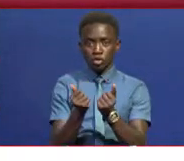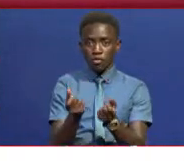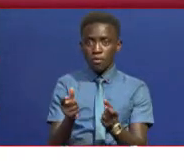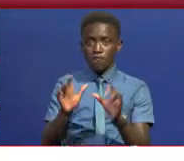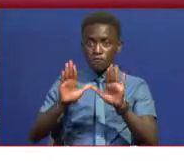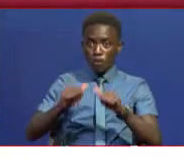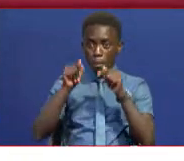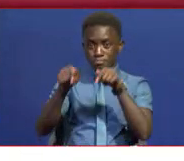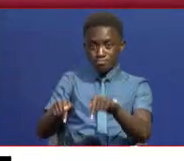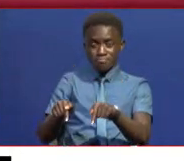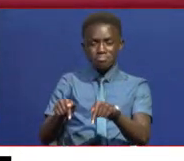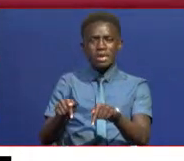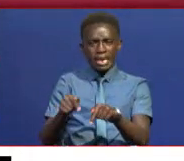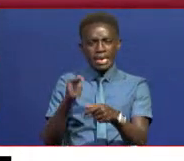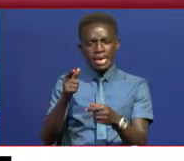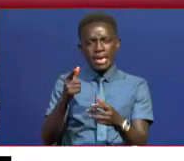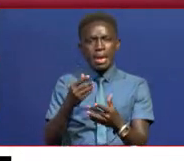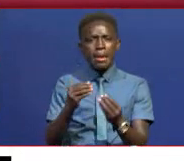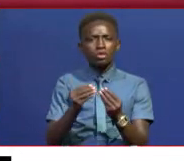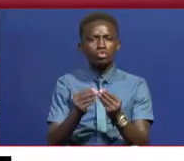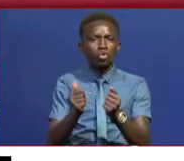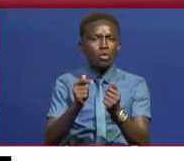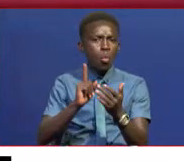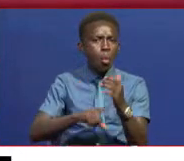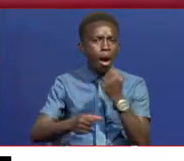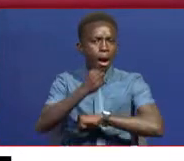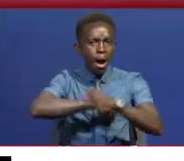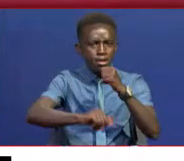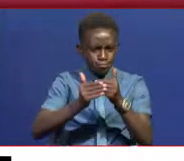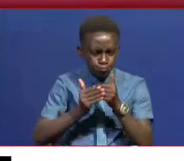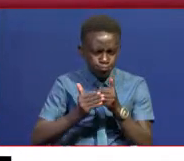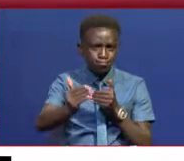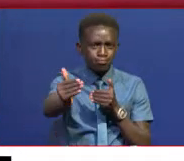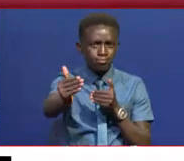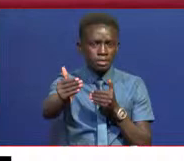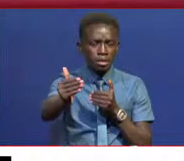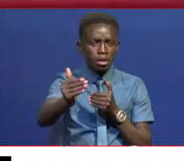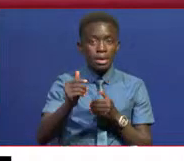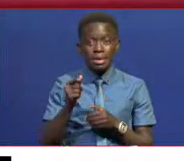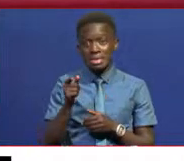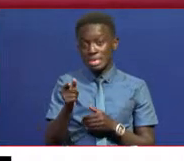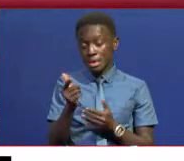that we can follow through on this, is going to be both bitter,